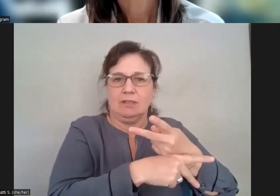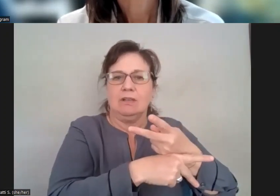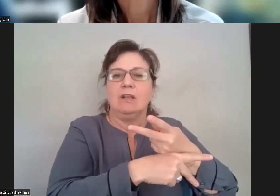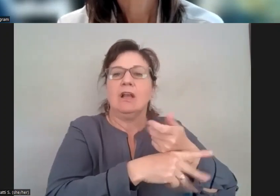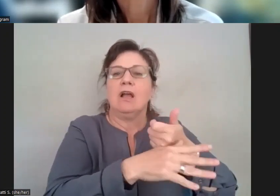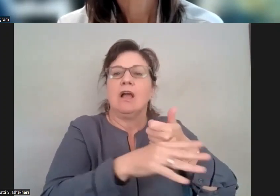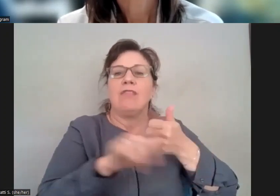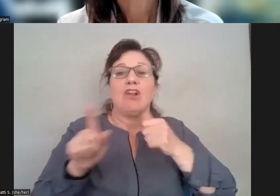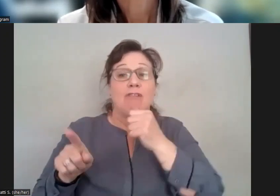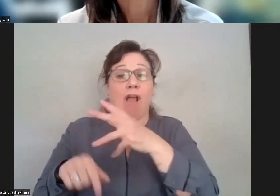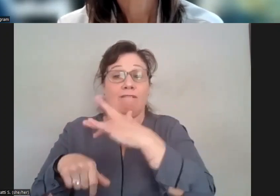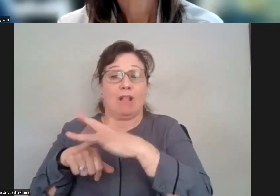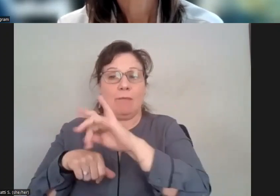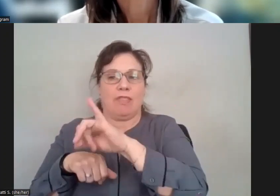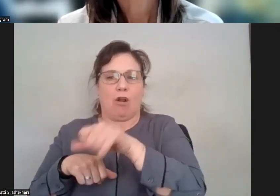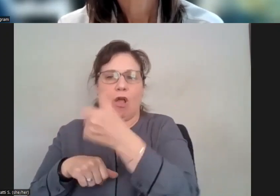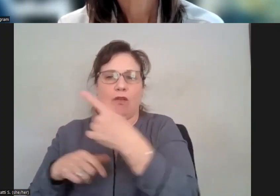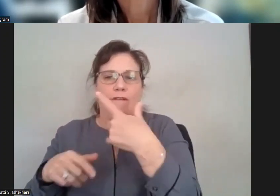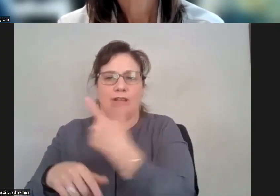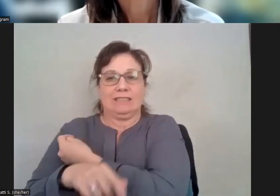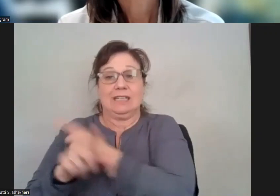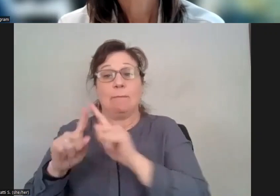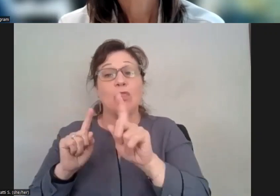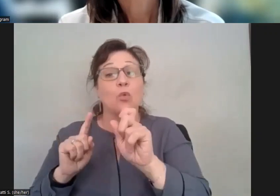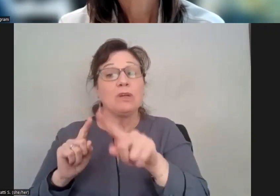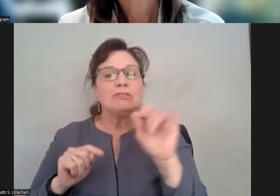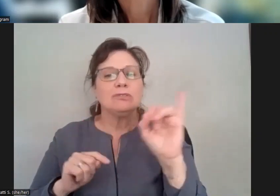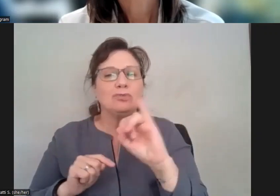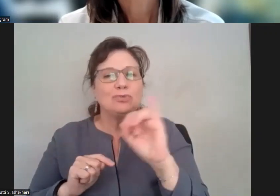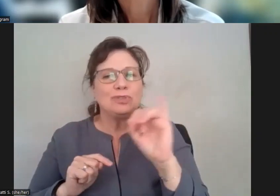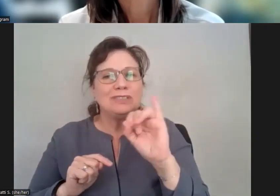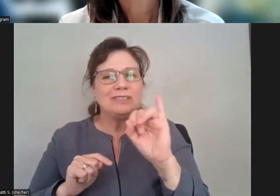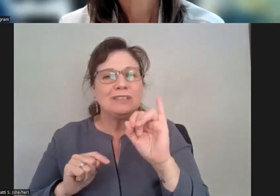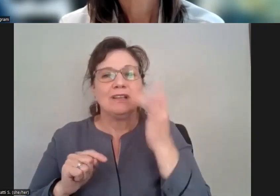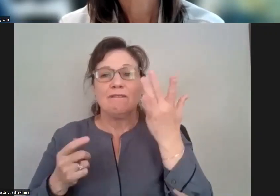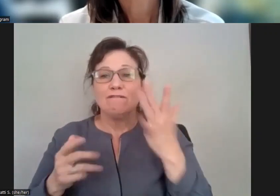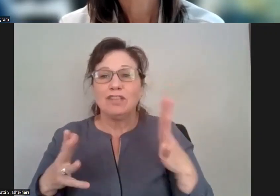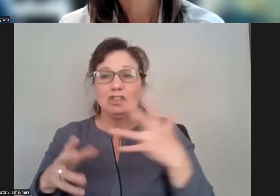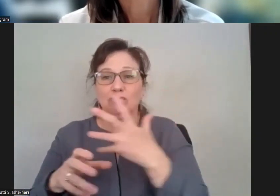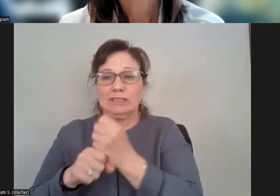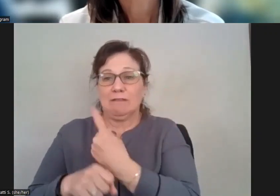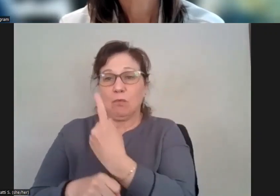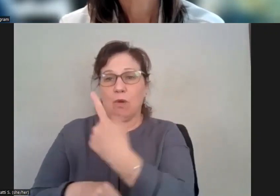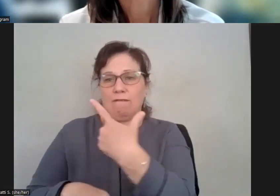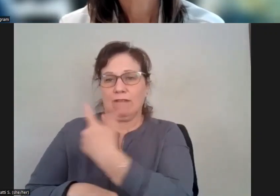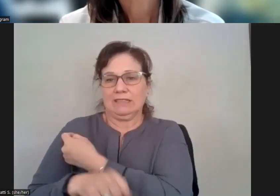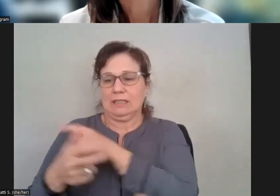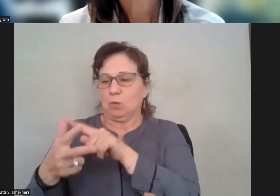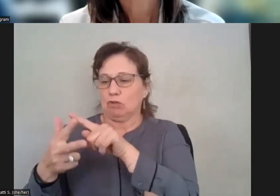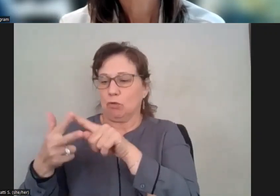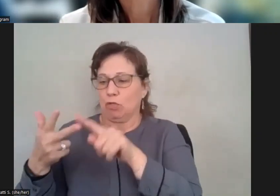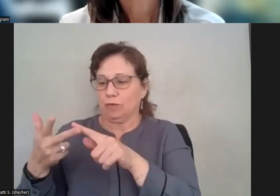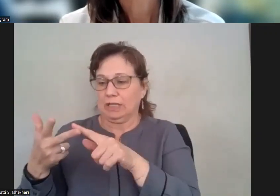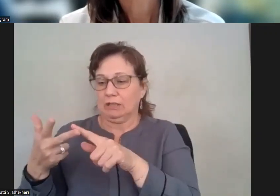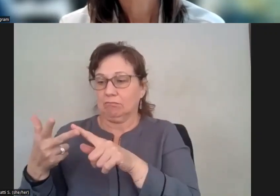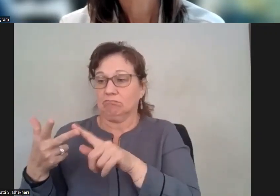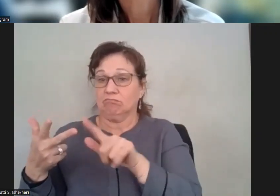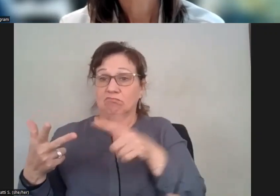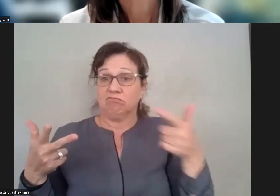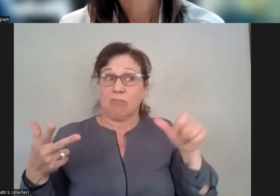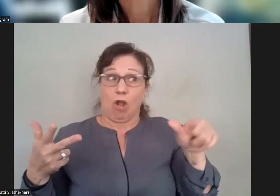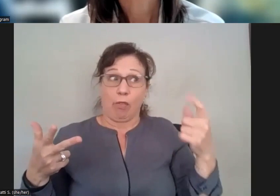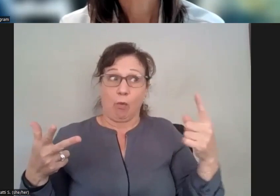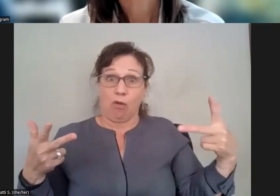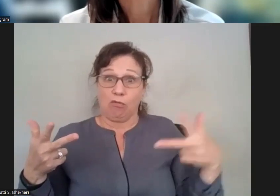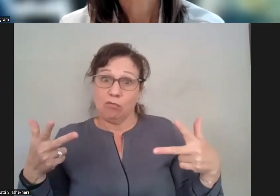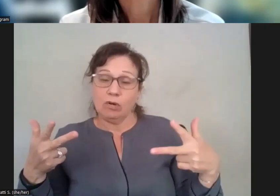vaccine. Now, is insurance going to cover it because you already received 3 doses of the quadrivalent vaccine? That I have no idea, and it would